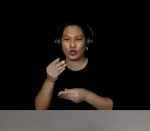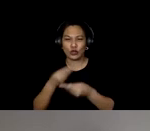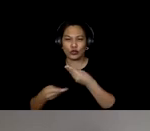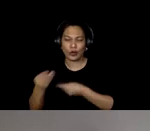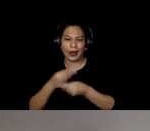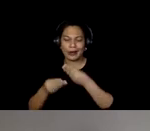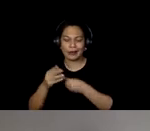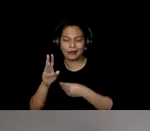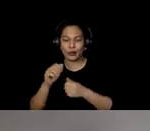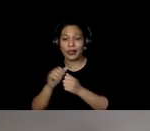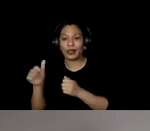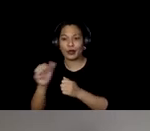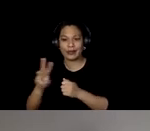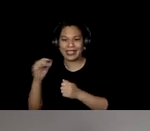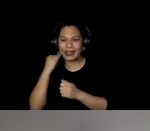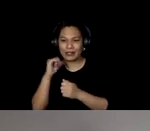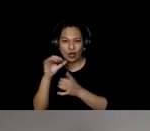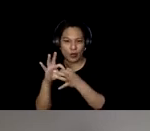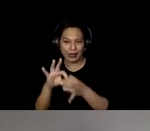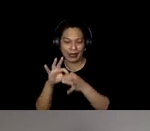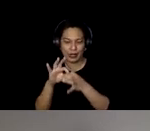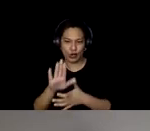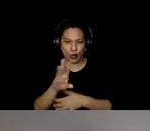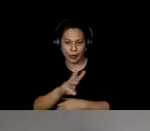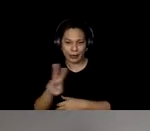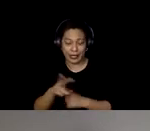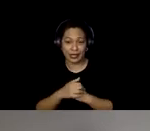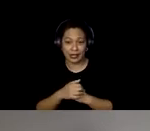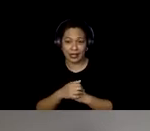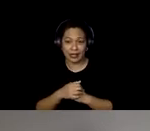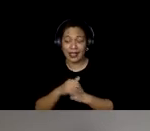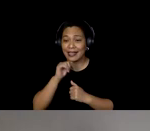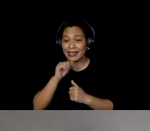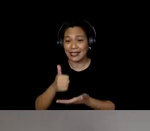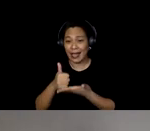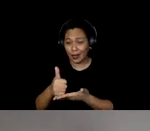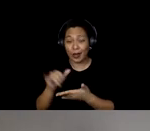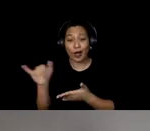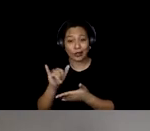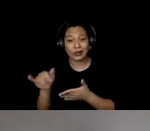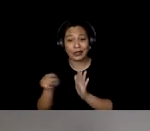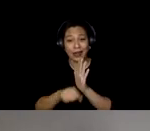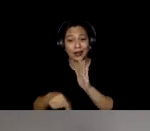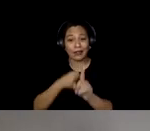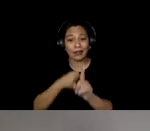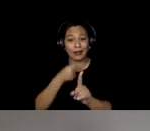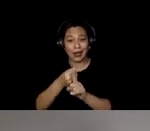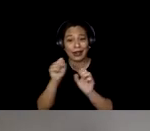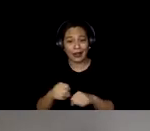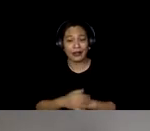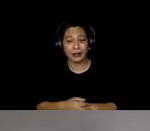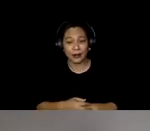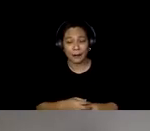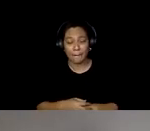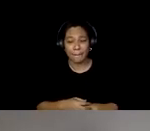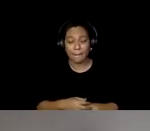to your own. Because not only is it not helpful, but it actually is counterproductive. It can actually hurt your ranking.